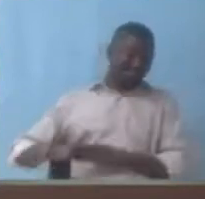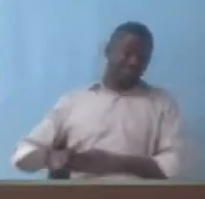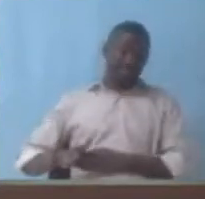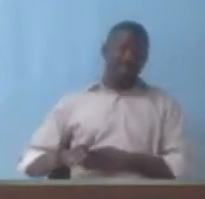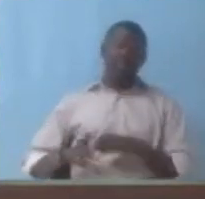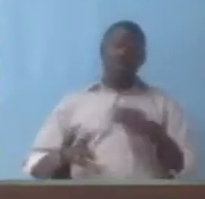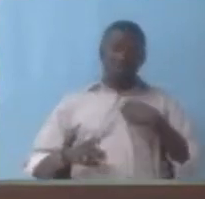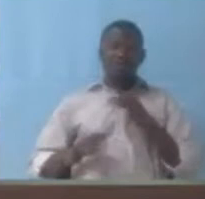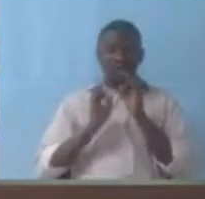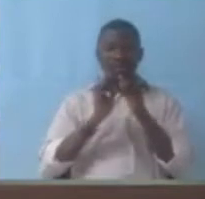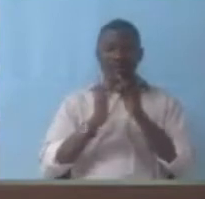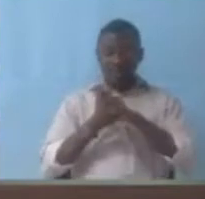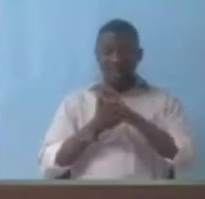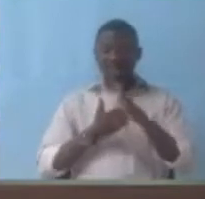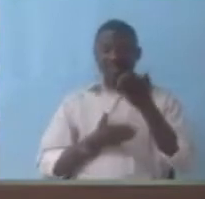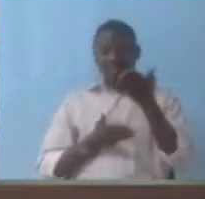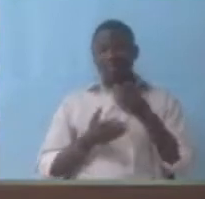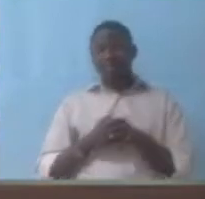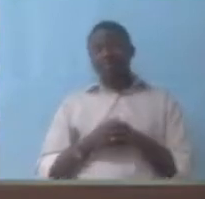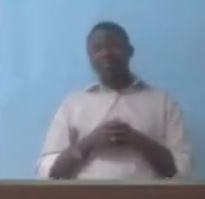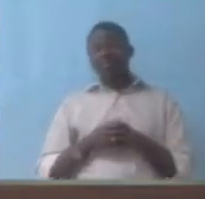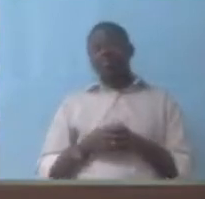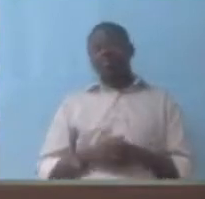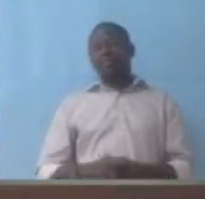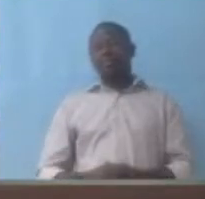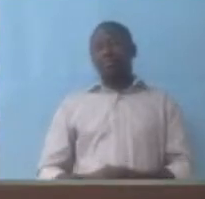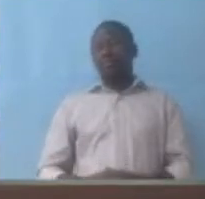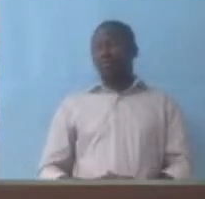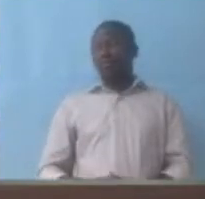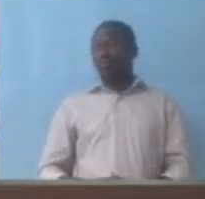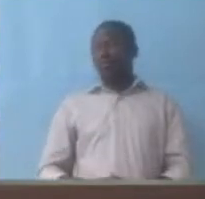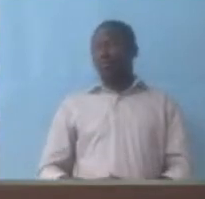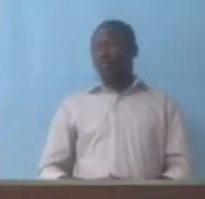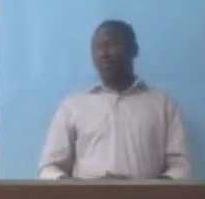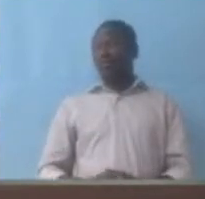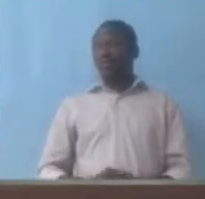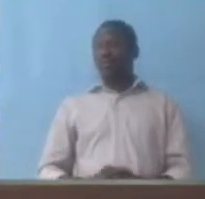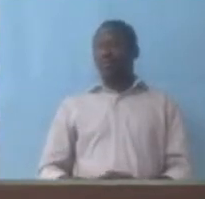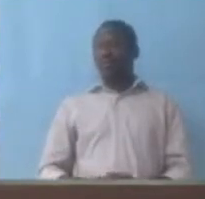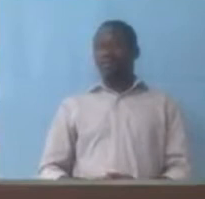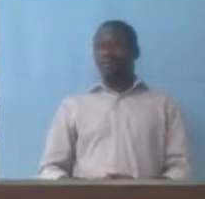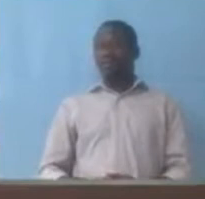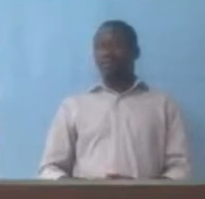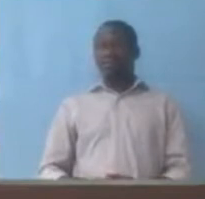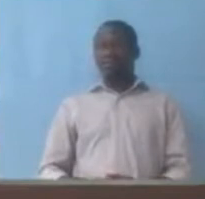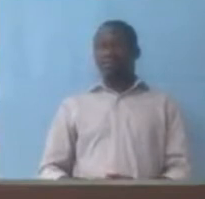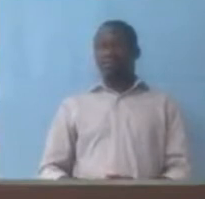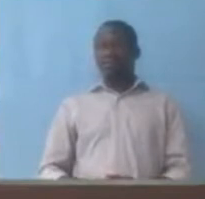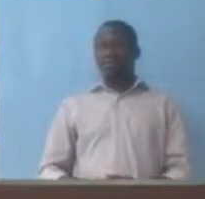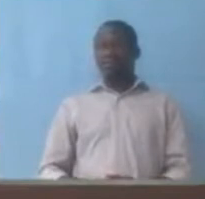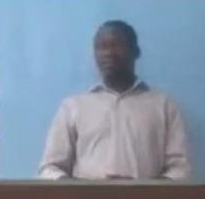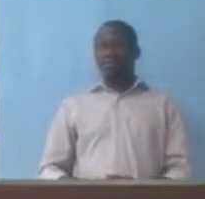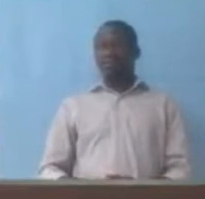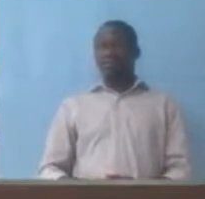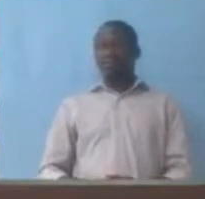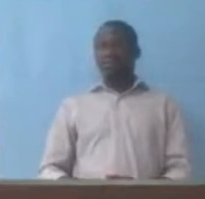by my learned senior. Yo adun anataka kutime ya lonko kitibunda ma sembo soto ka